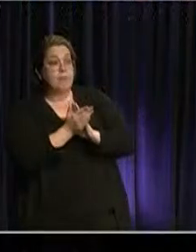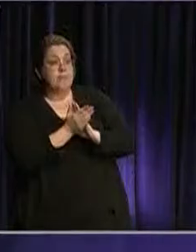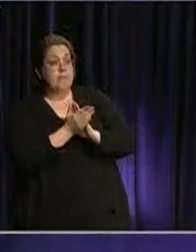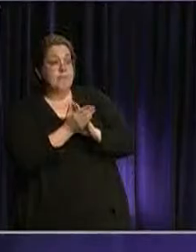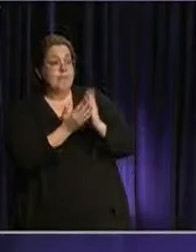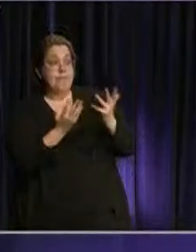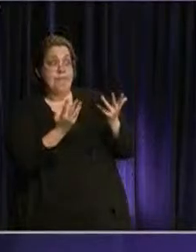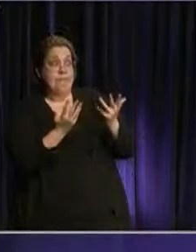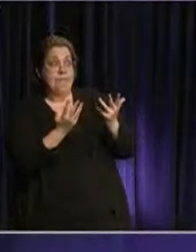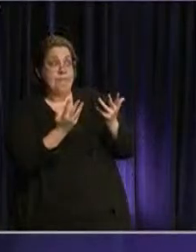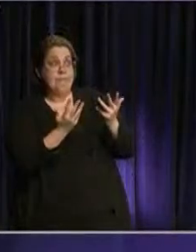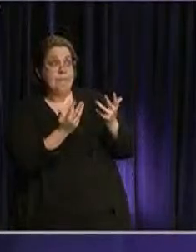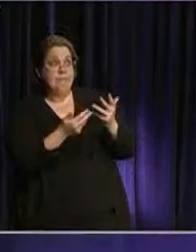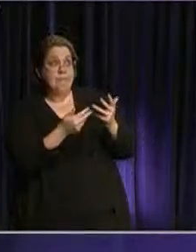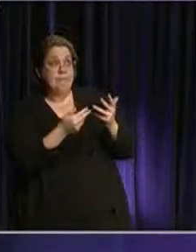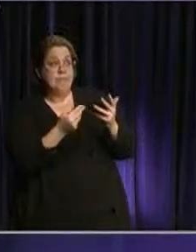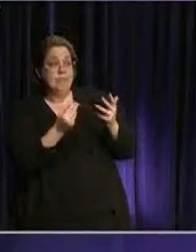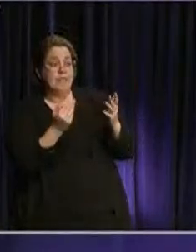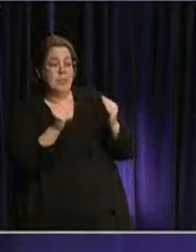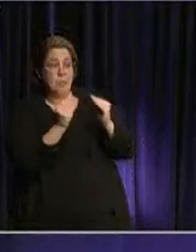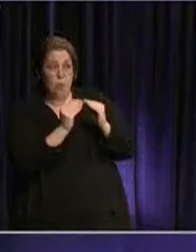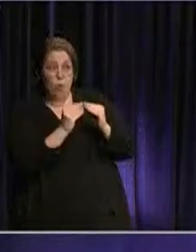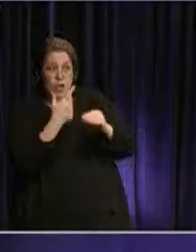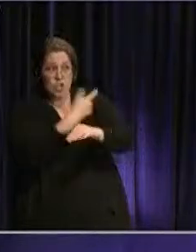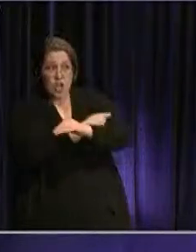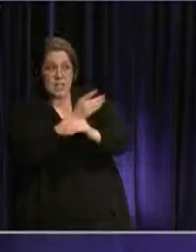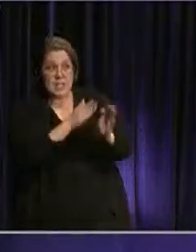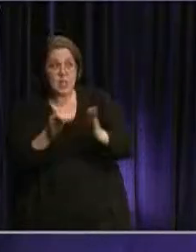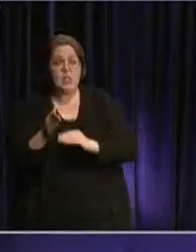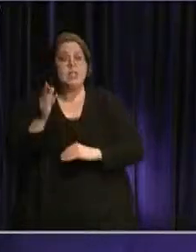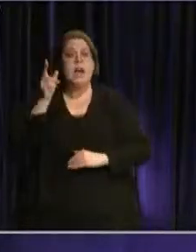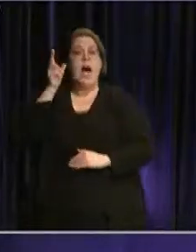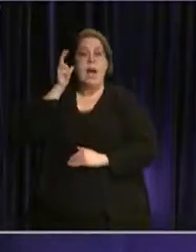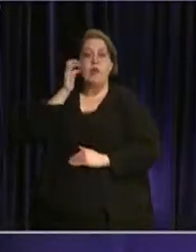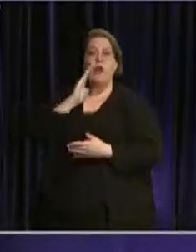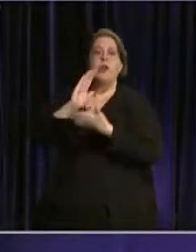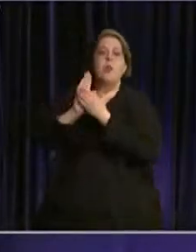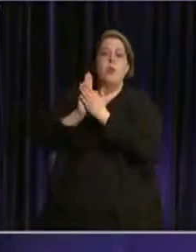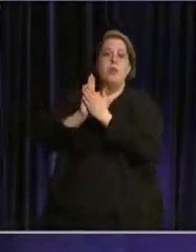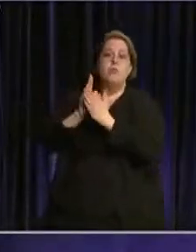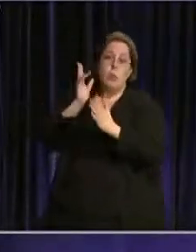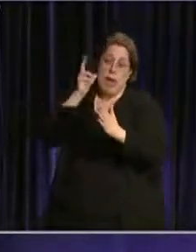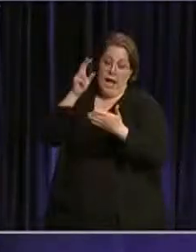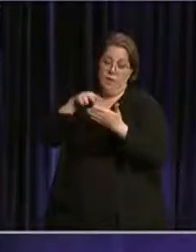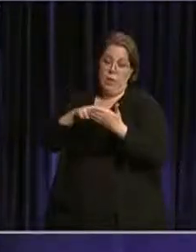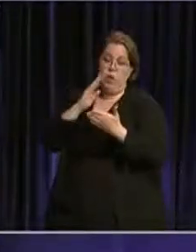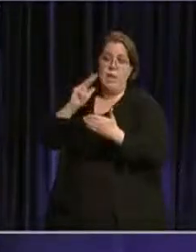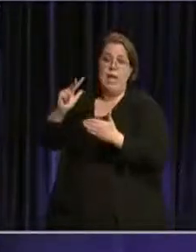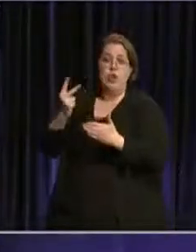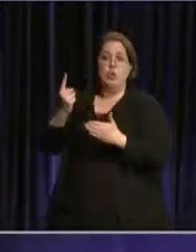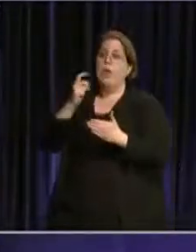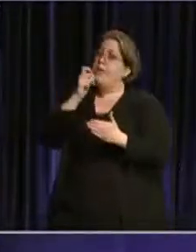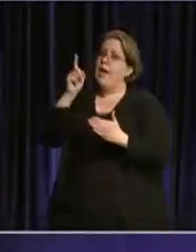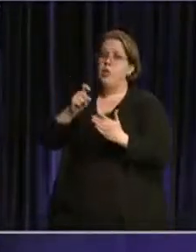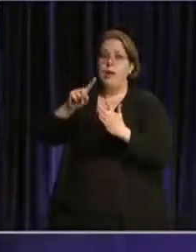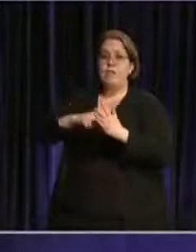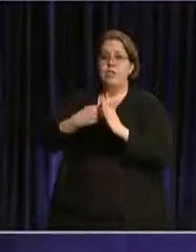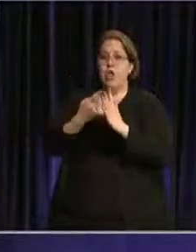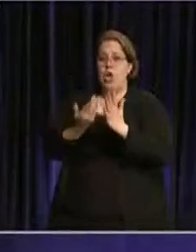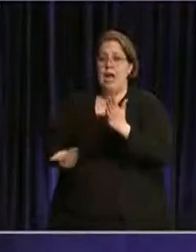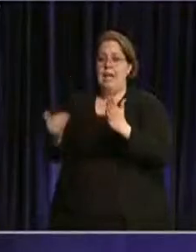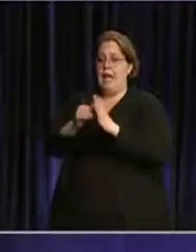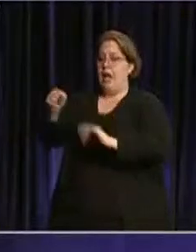series? What I am reading is that it would be a third shot, so not that you have to start all over again.